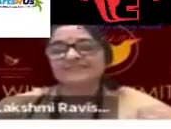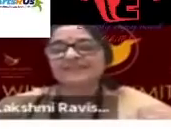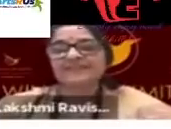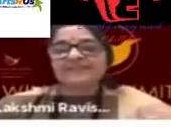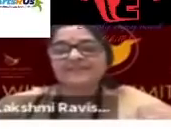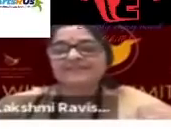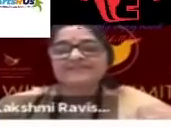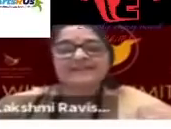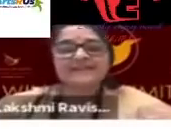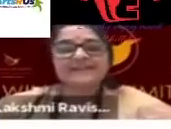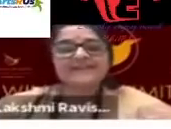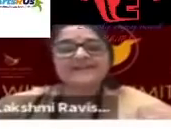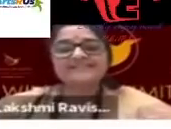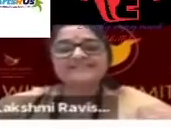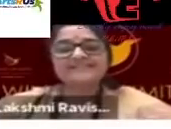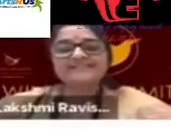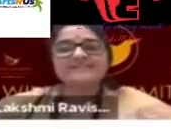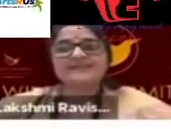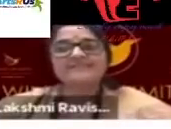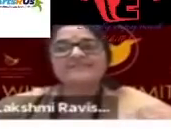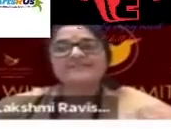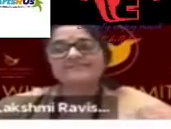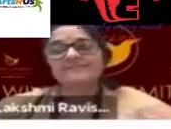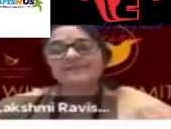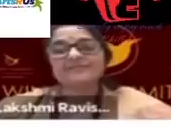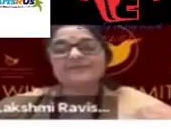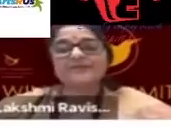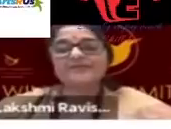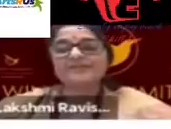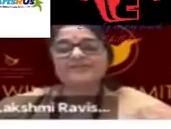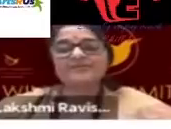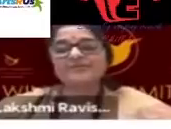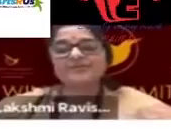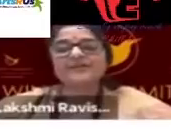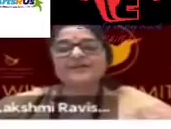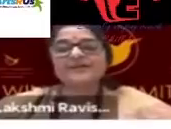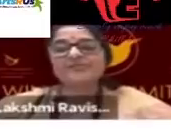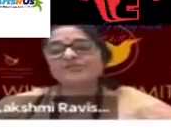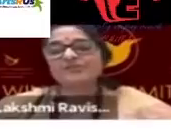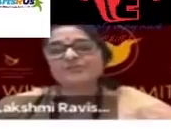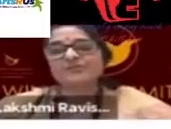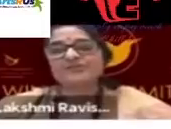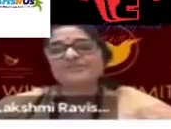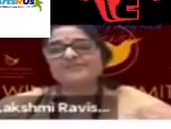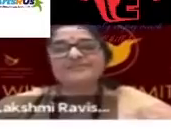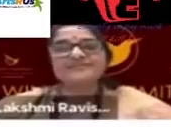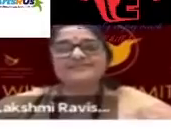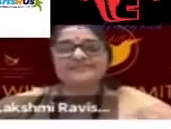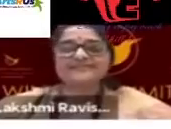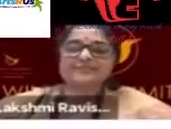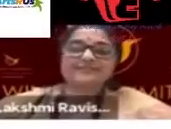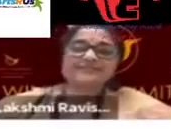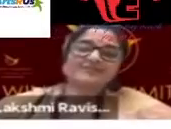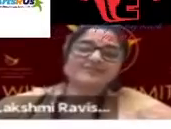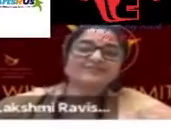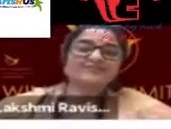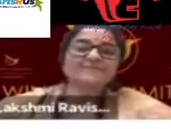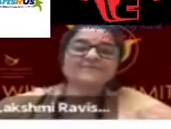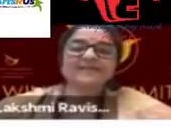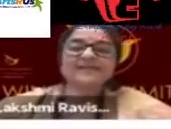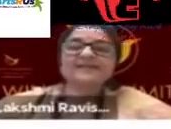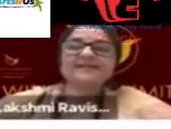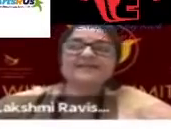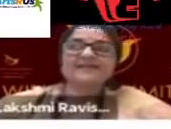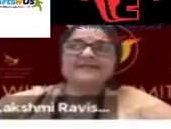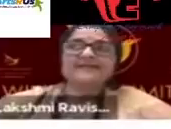one reason. It was exactly last year on the same date that my own NGO, Inclusion Beyond Abilities Trust, was